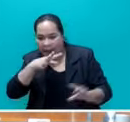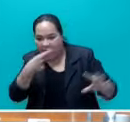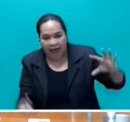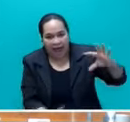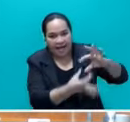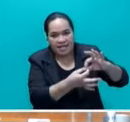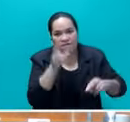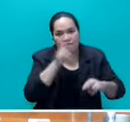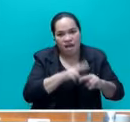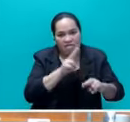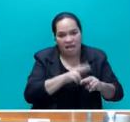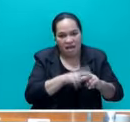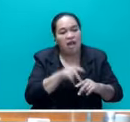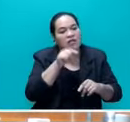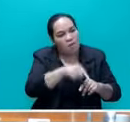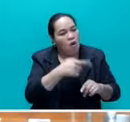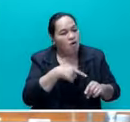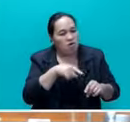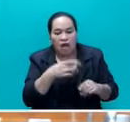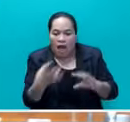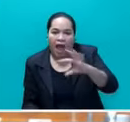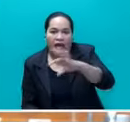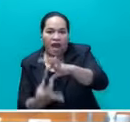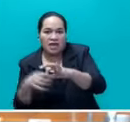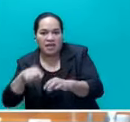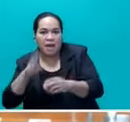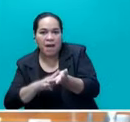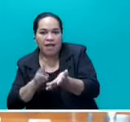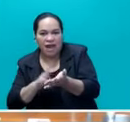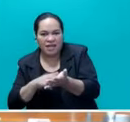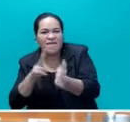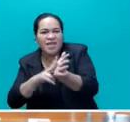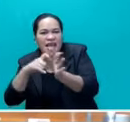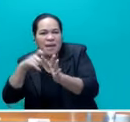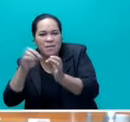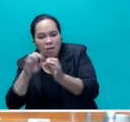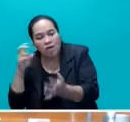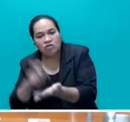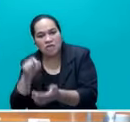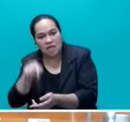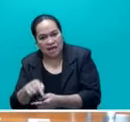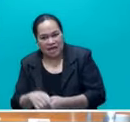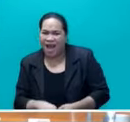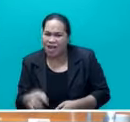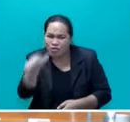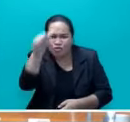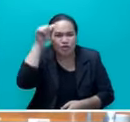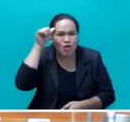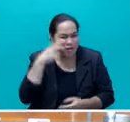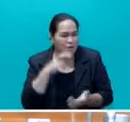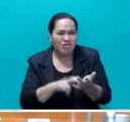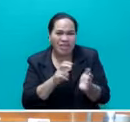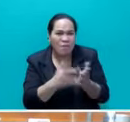whether a person belongs in VKB should continue or not. VKB has got different form of registration. You should know that. You should tell him